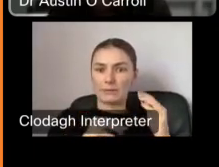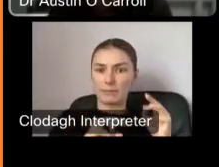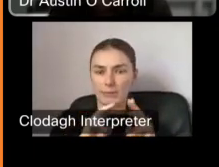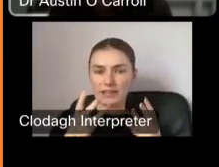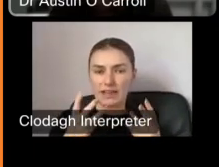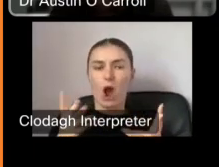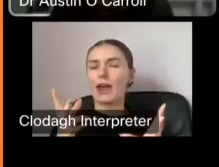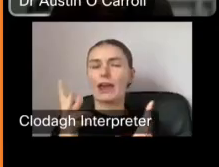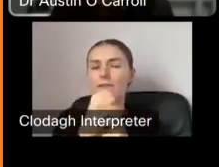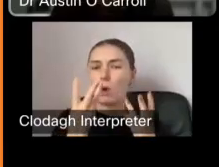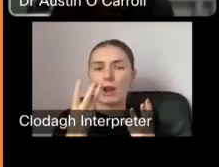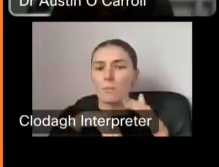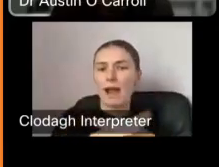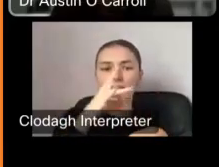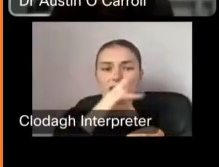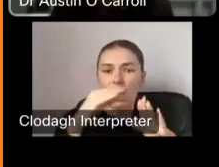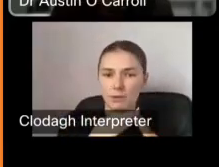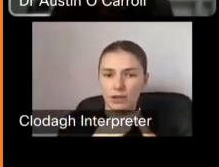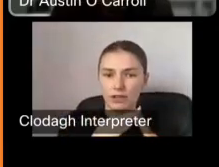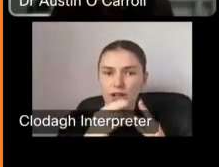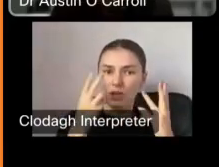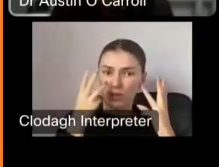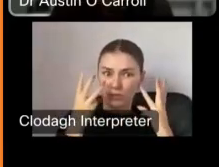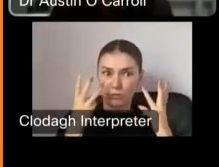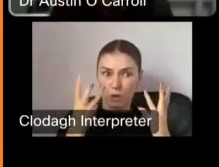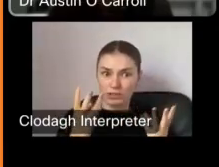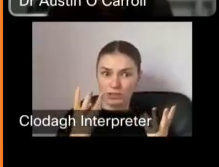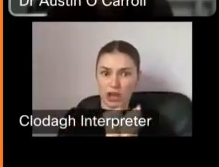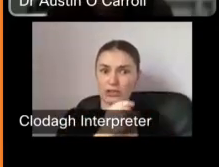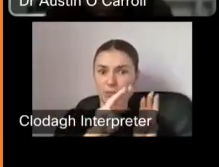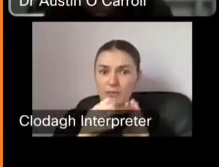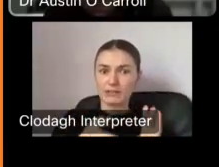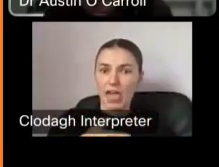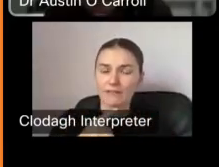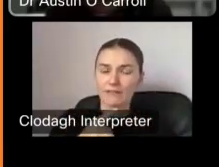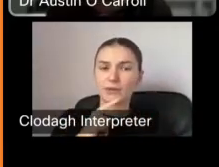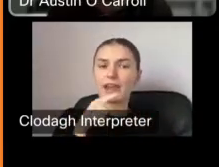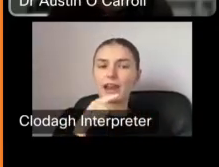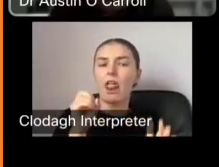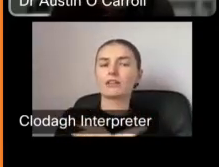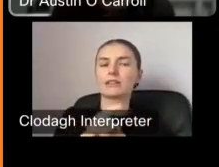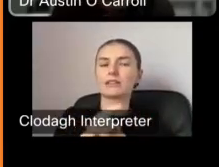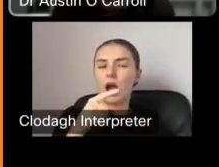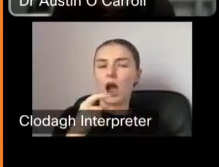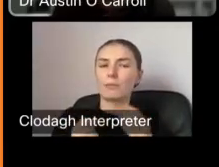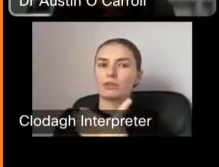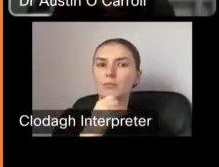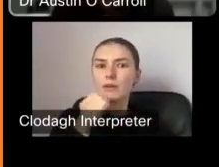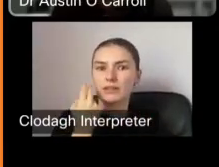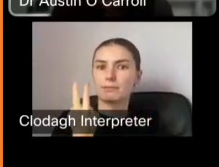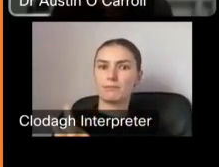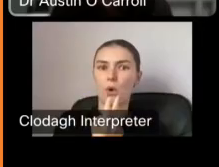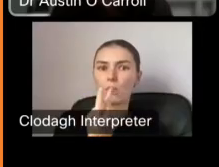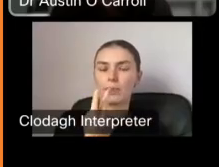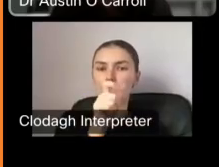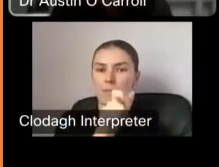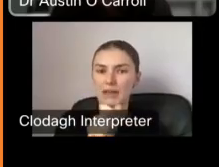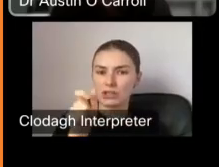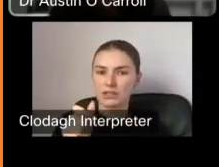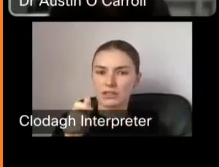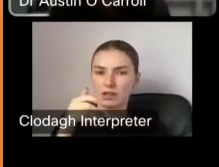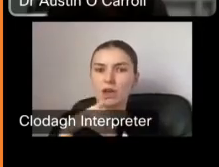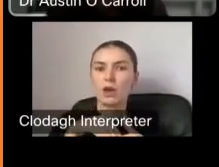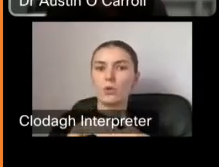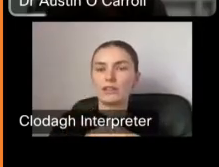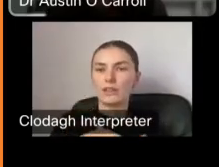nursing to try and help people. You want to change people's lives. And they lost that opportunity because those two same patients went into a mobile health